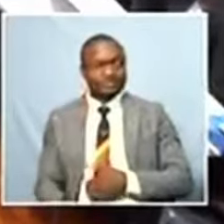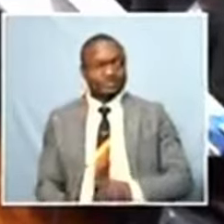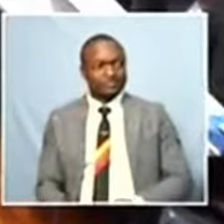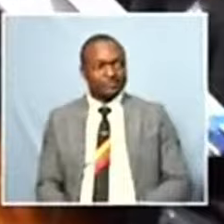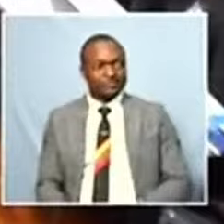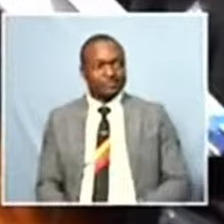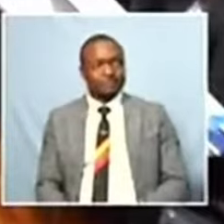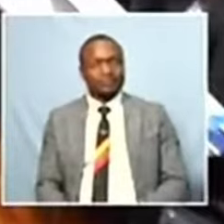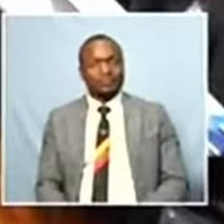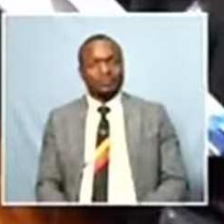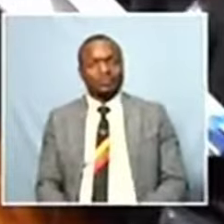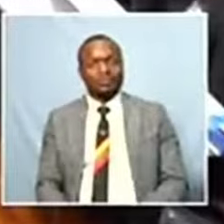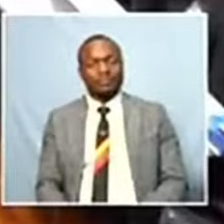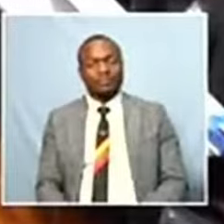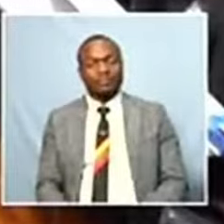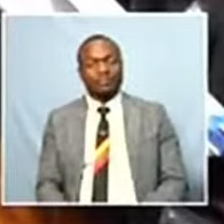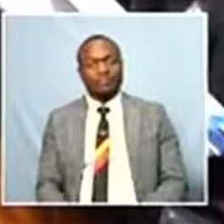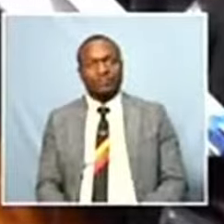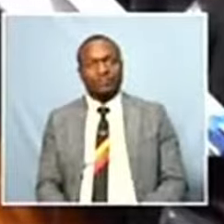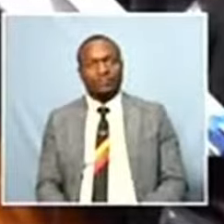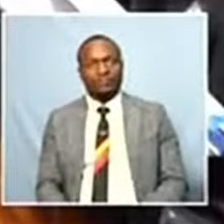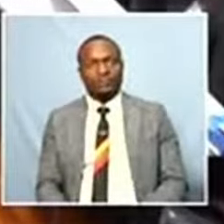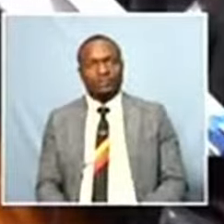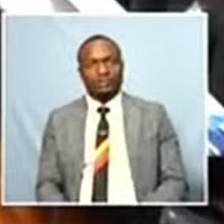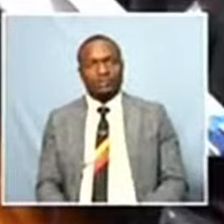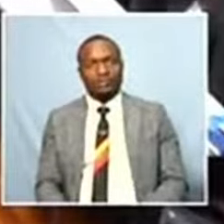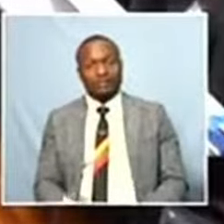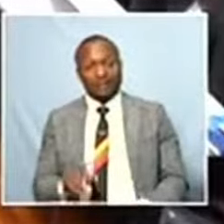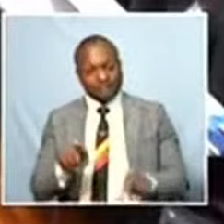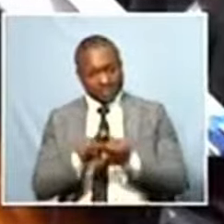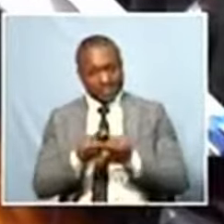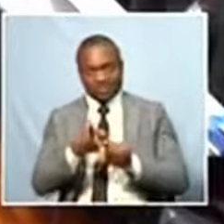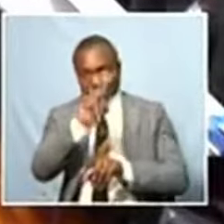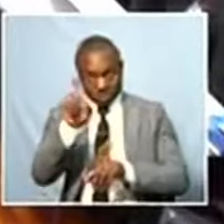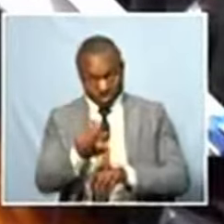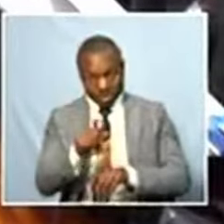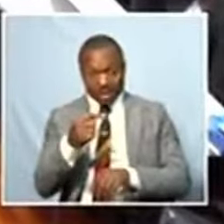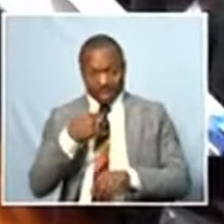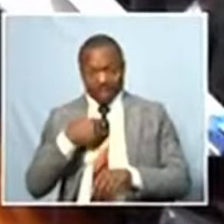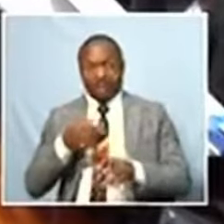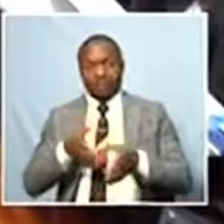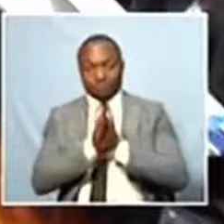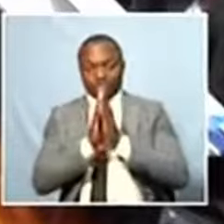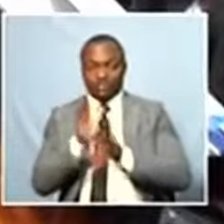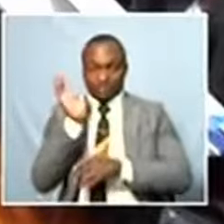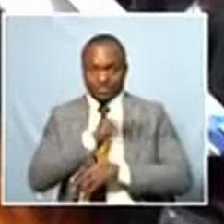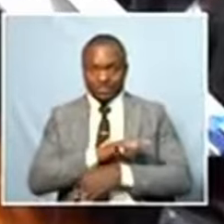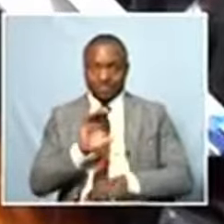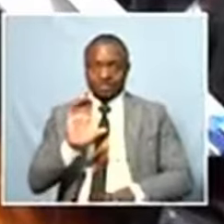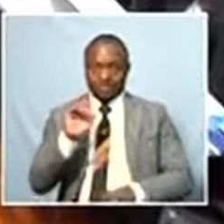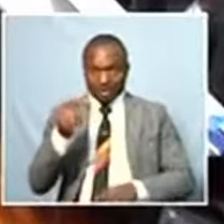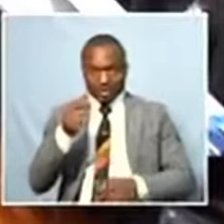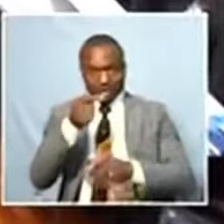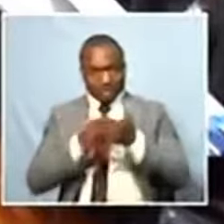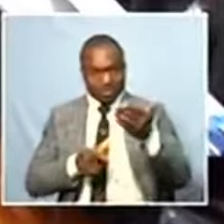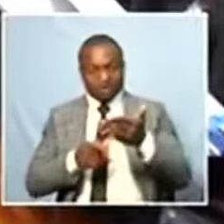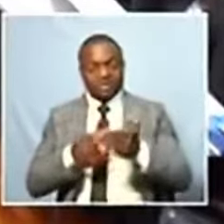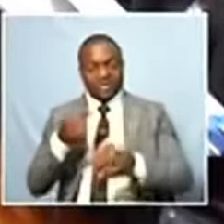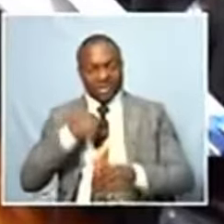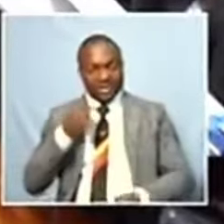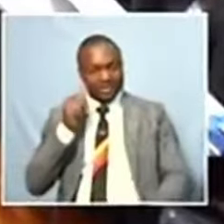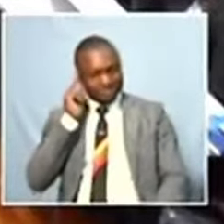go back to the same question I asked. CG, what is going through my mind